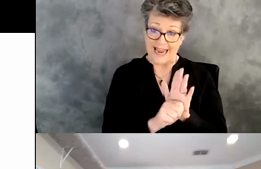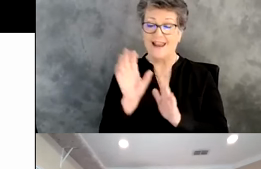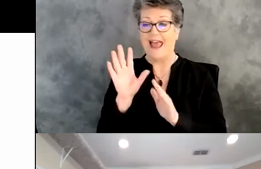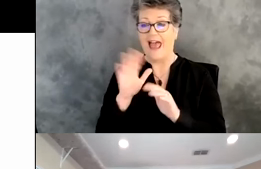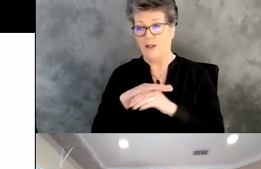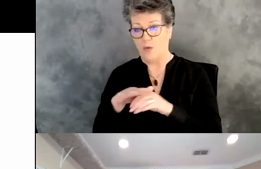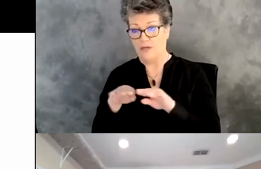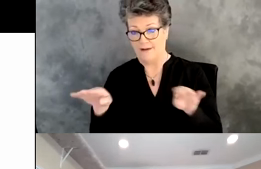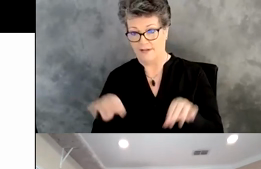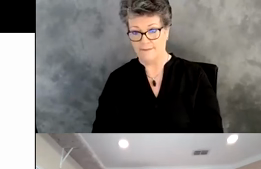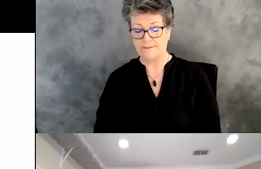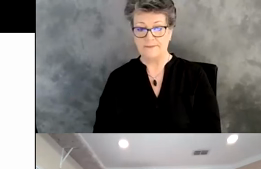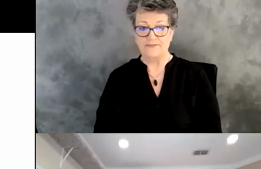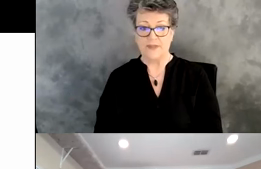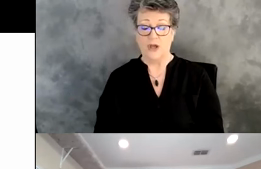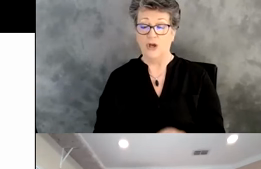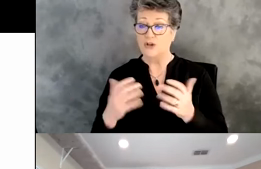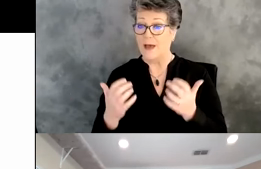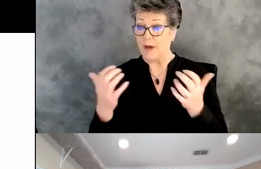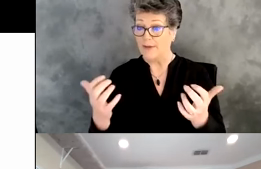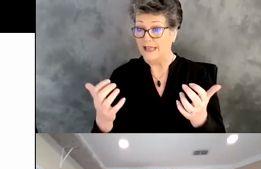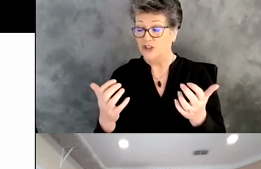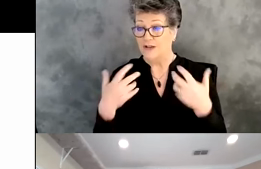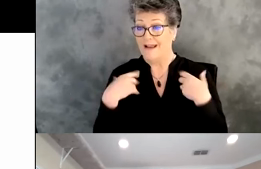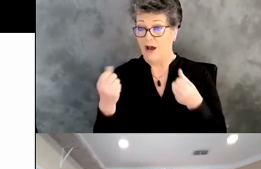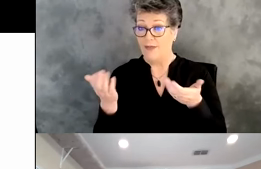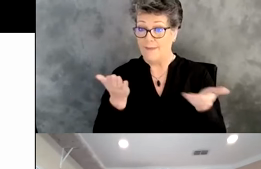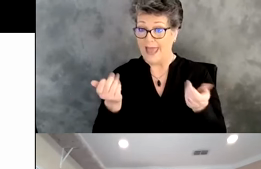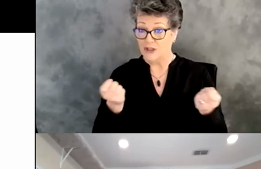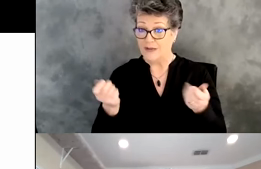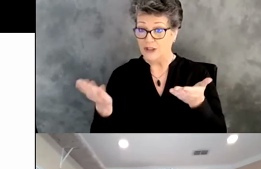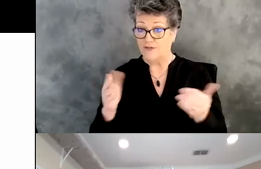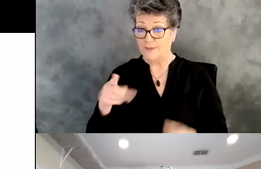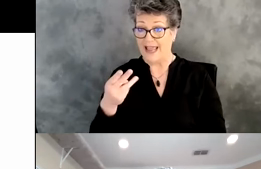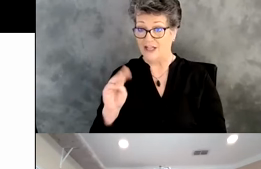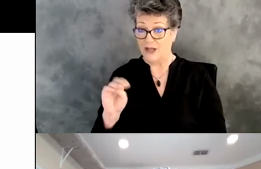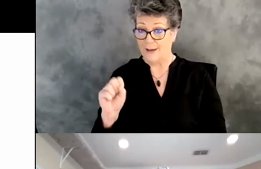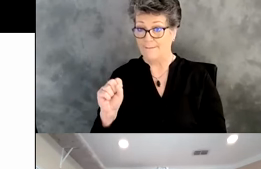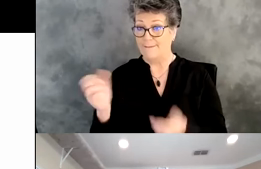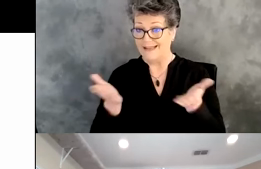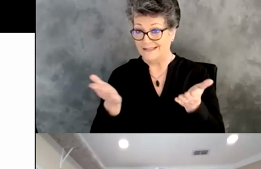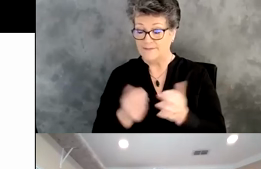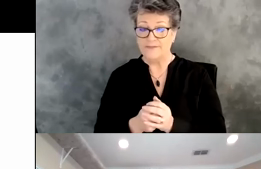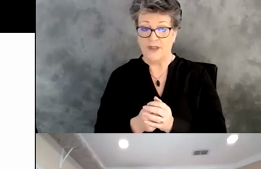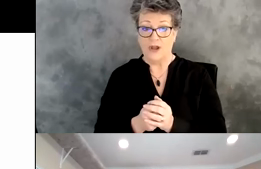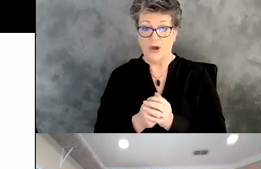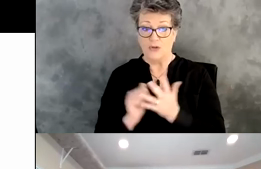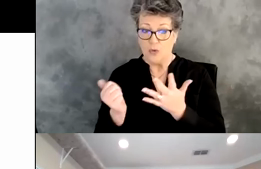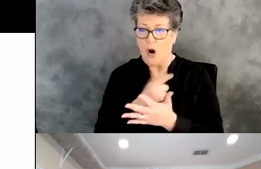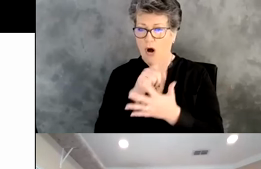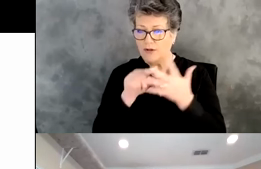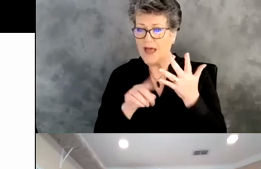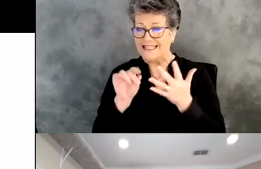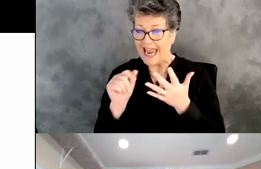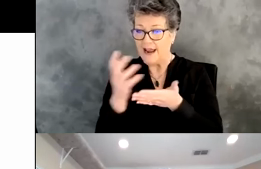level. And so the population health management service is to provide access to all of those different types of